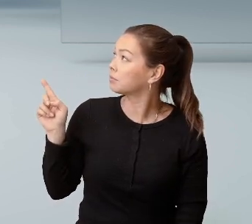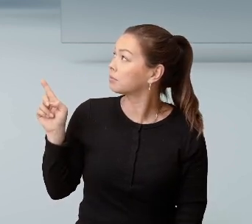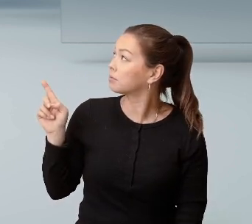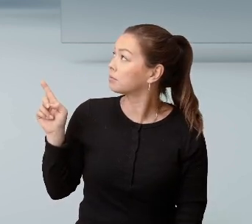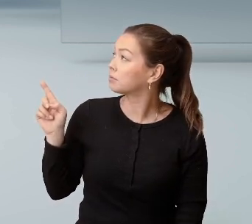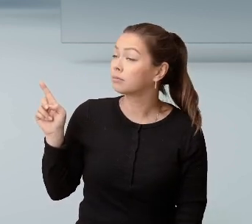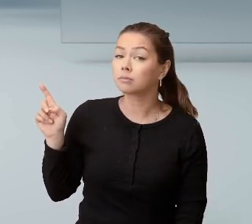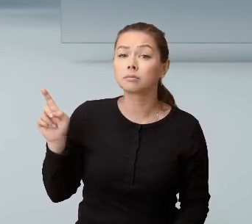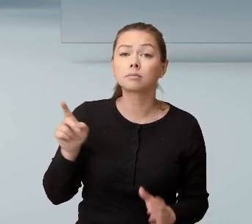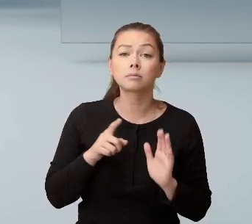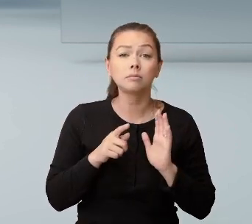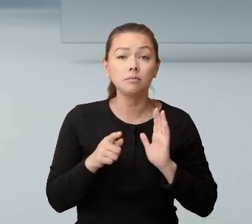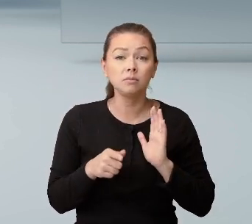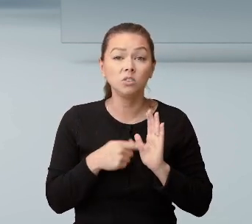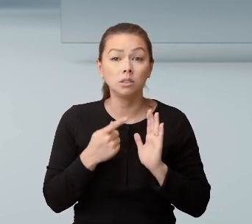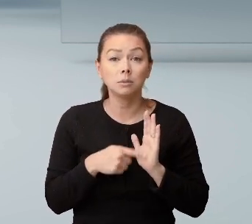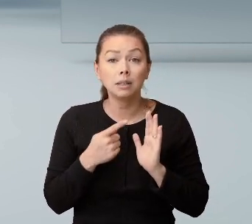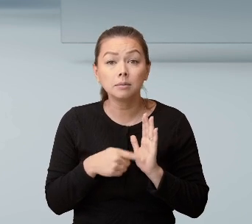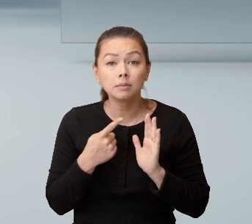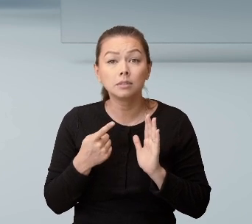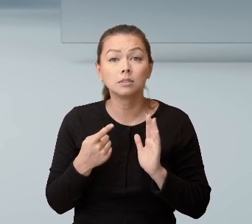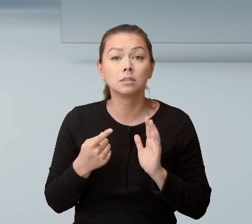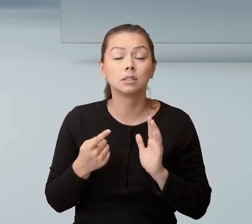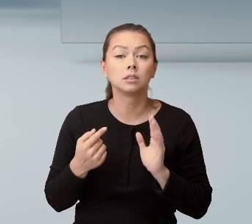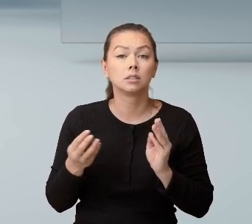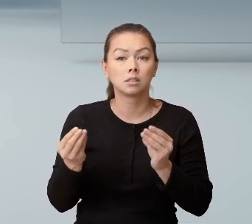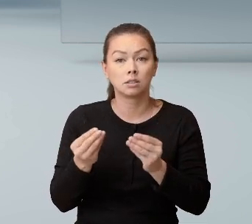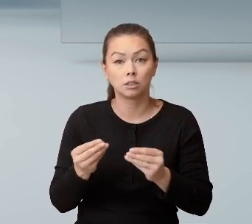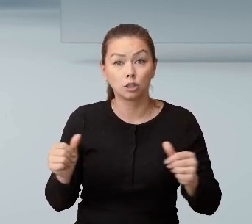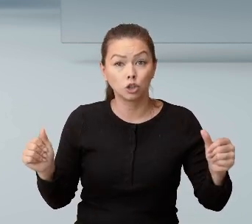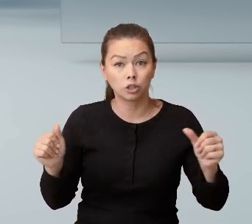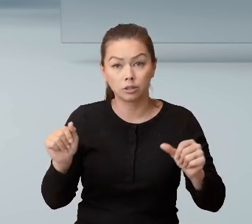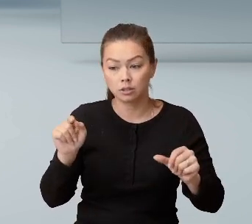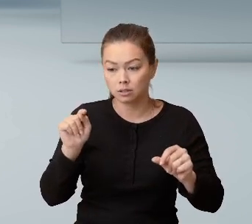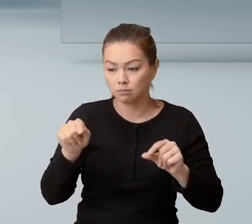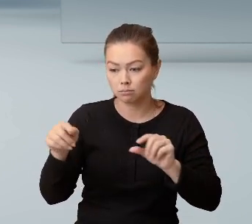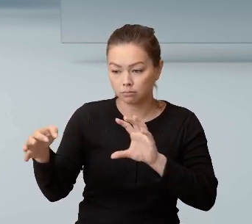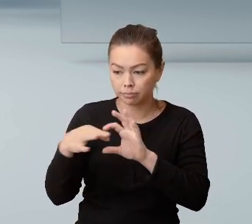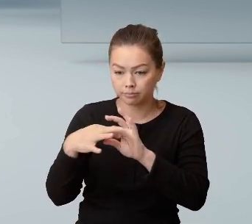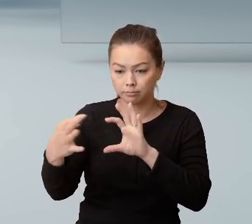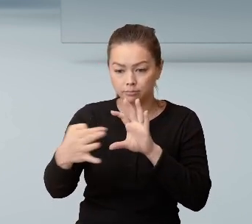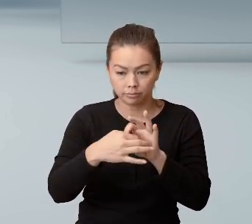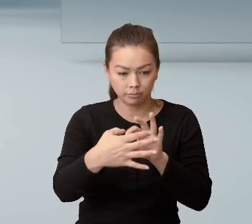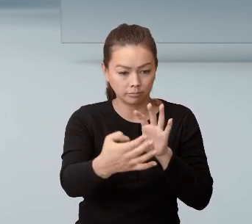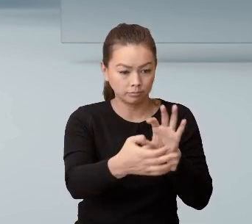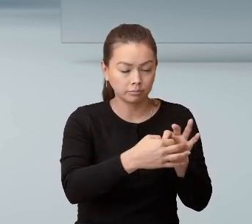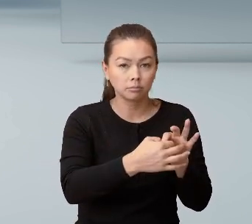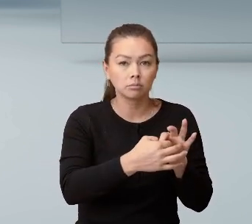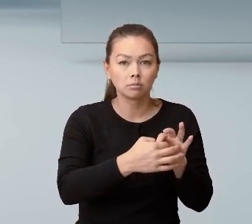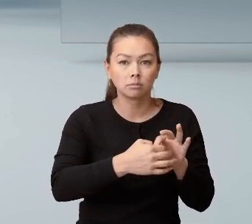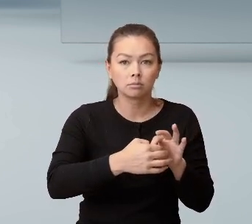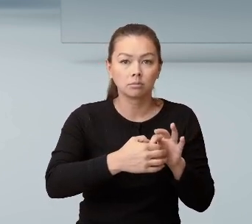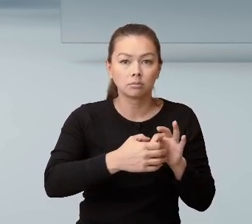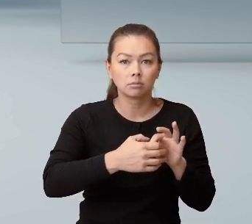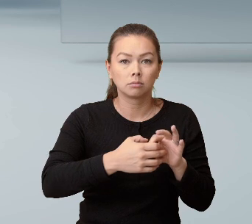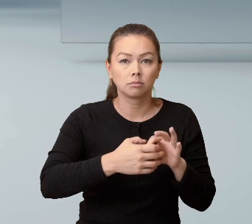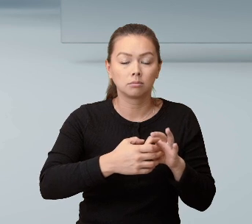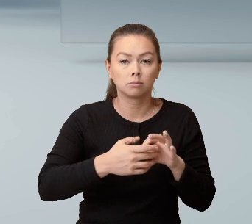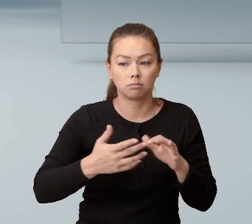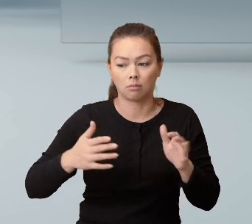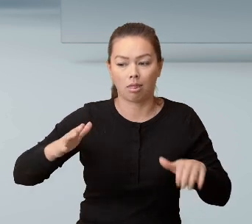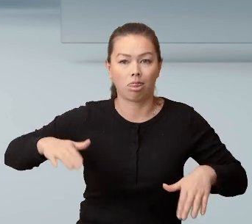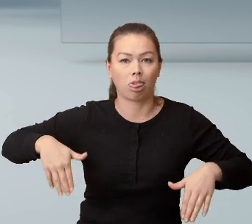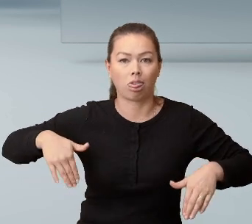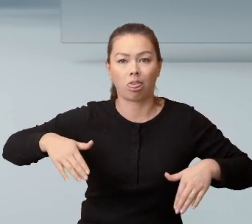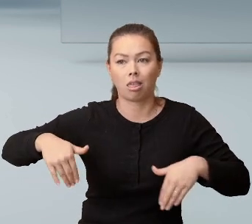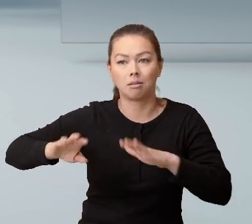sometimes there's way too many solutions that are not and have not been matured yet within enterprise and larger SMB